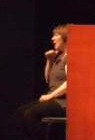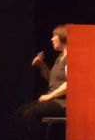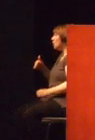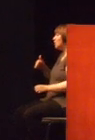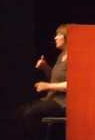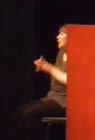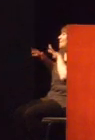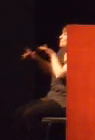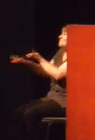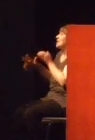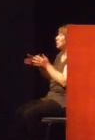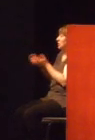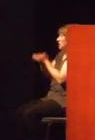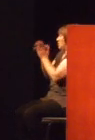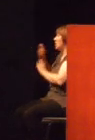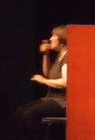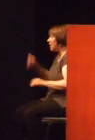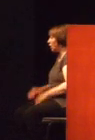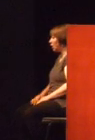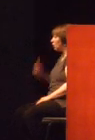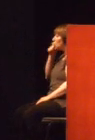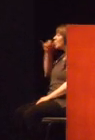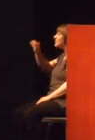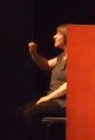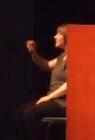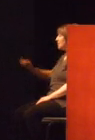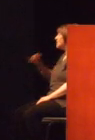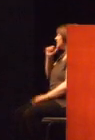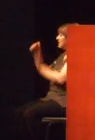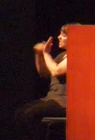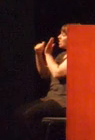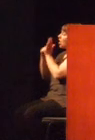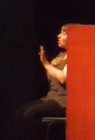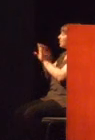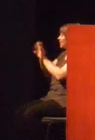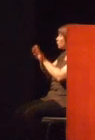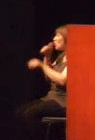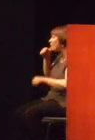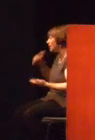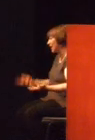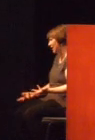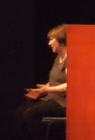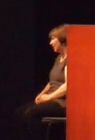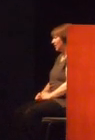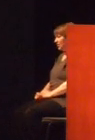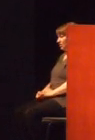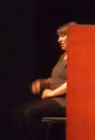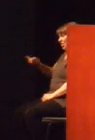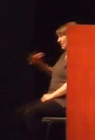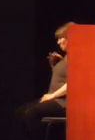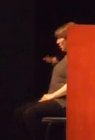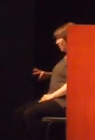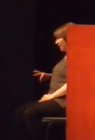racism doesn't land on my doorstep every morning. And that's part of why I acknowledge that that's privilege,